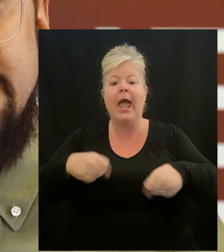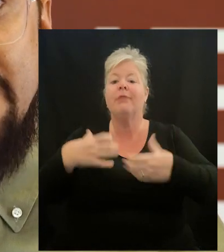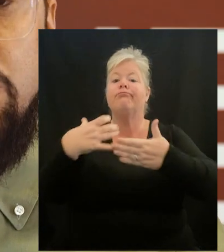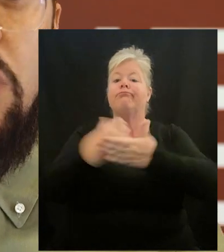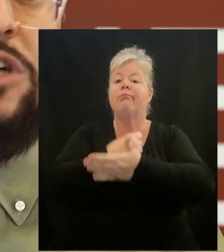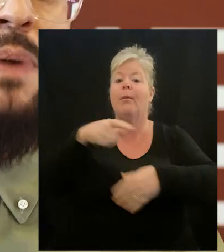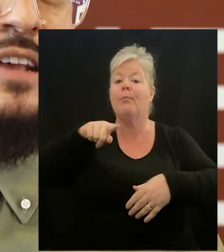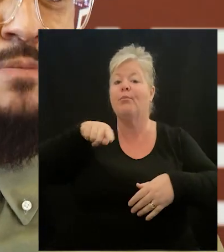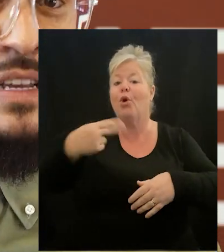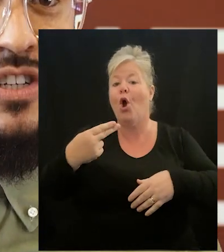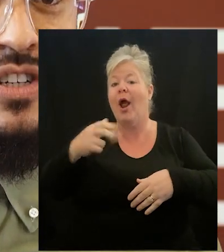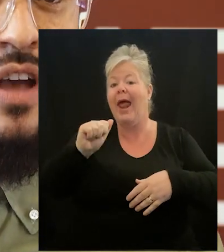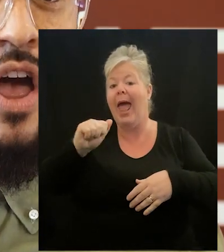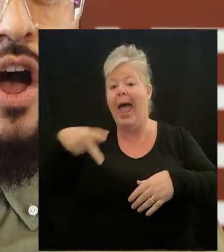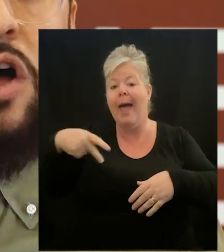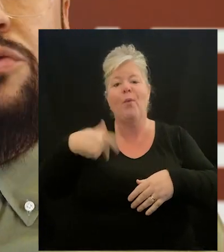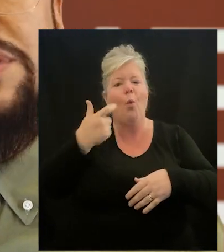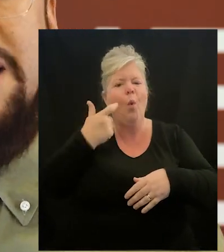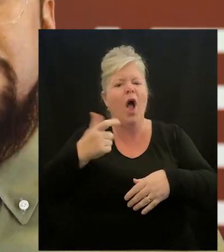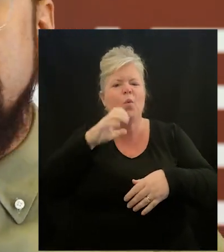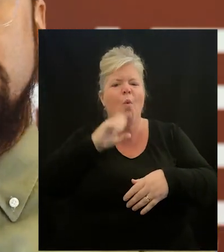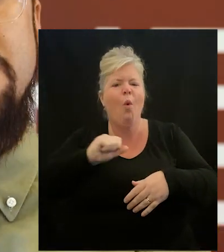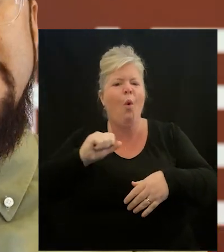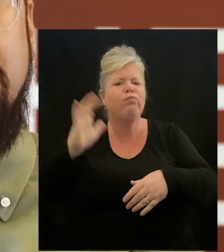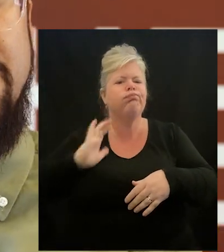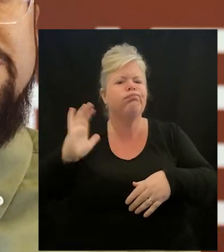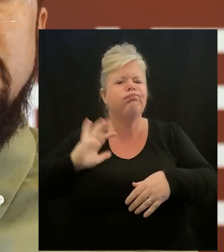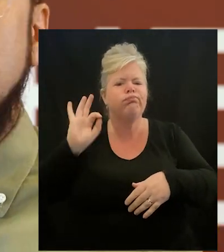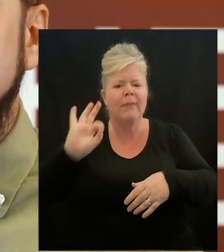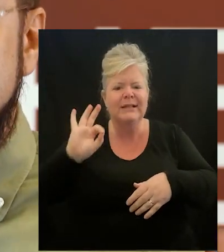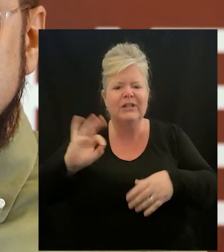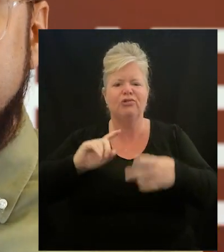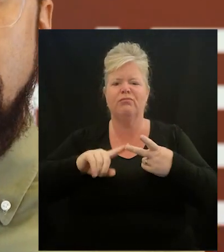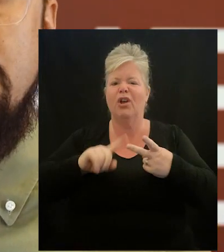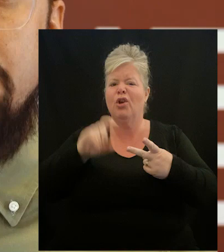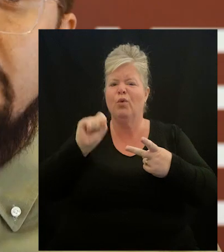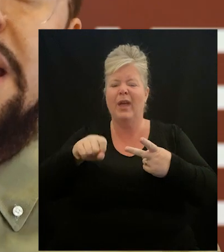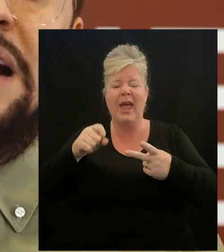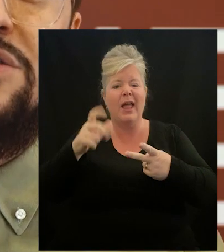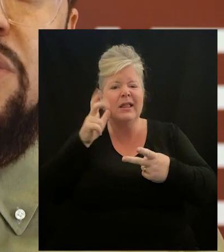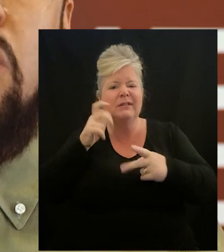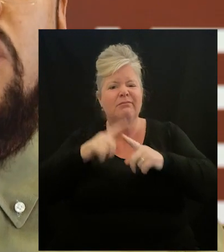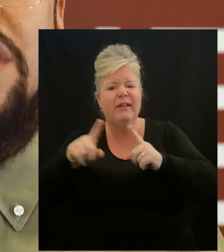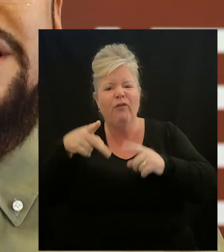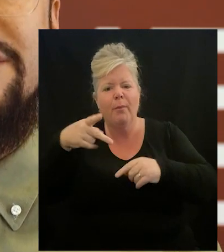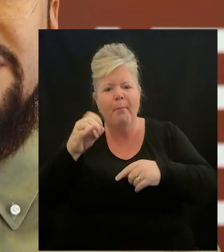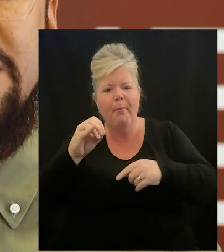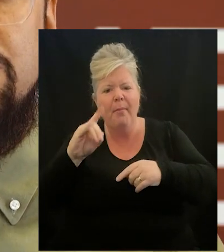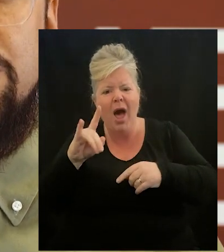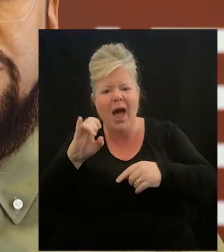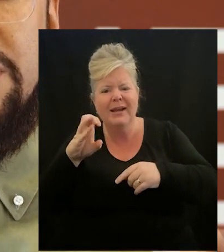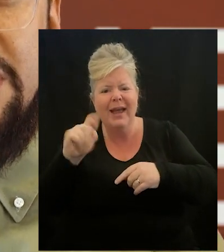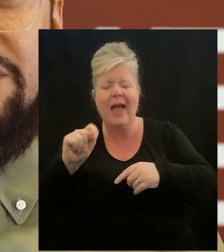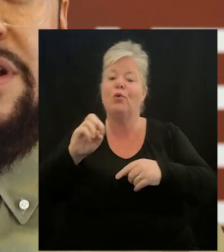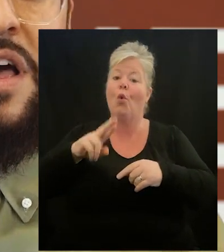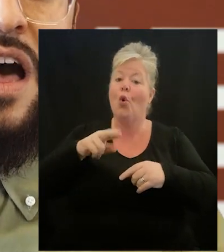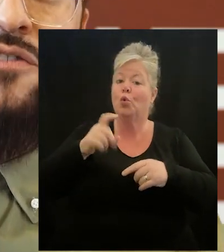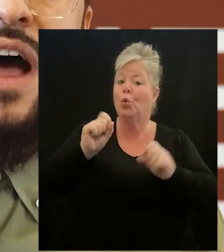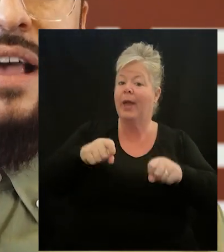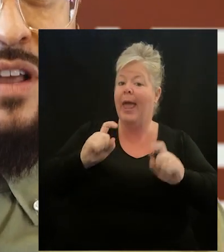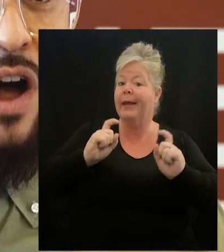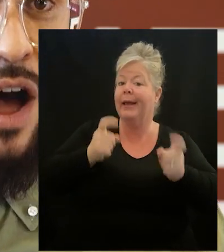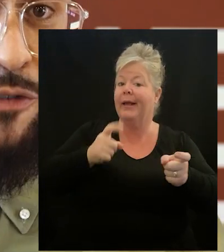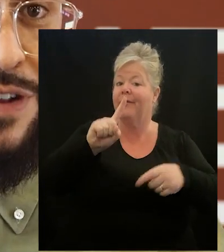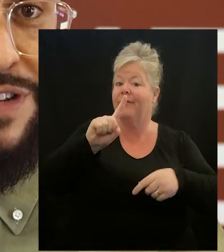the Sermons tab to watch past messages. Also in the app, you can do many other things like listen to Pure Heart podcasts or easily do your giving